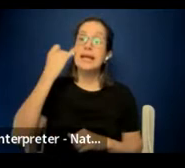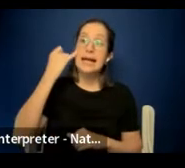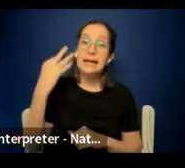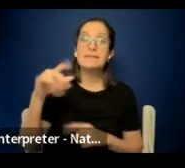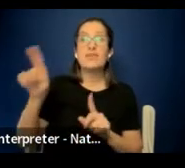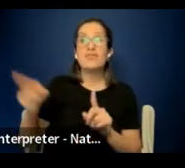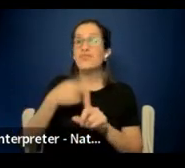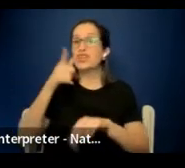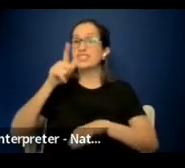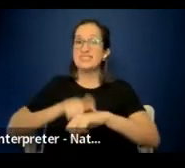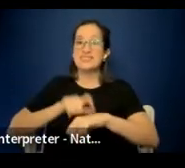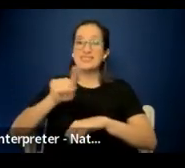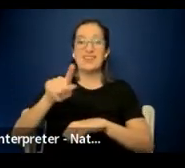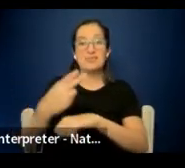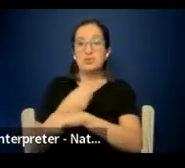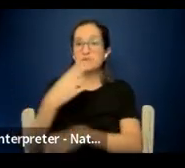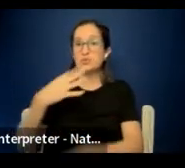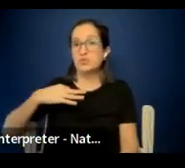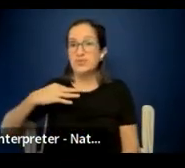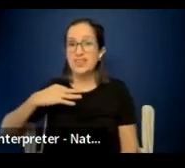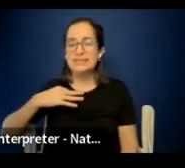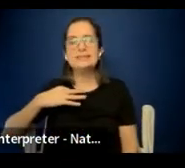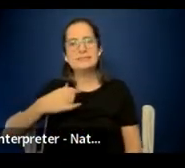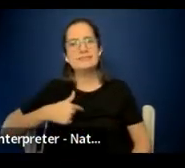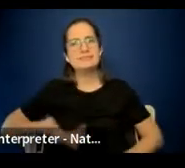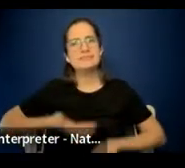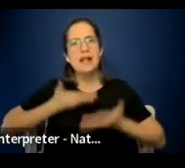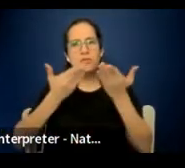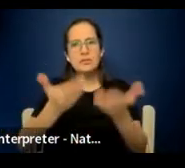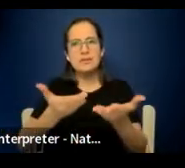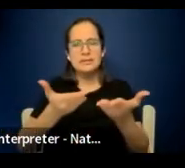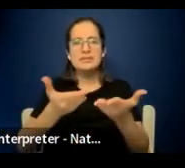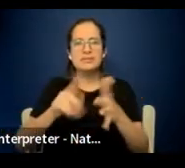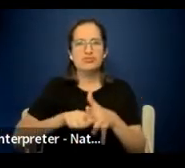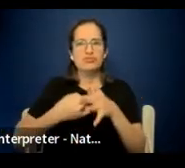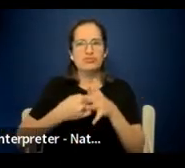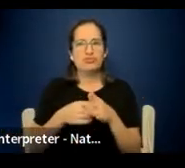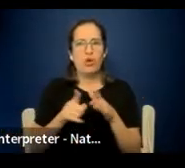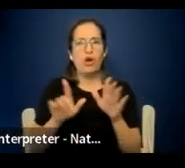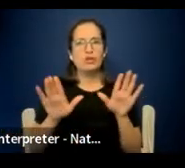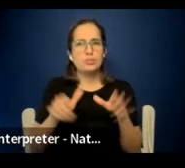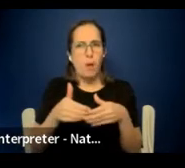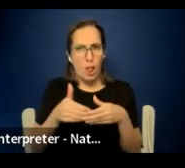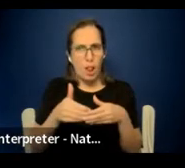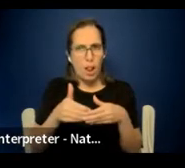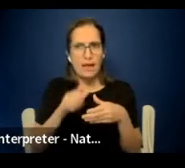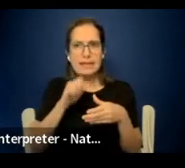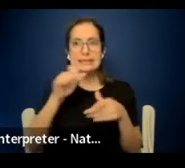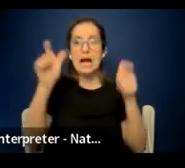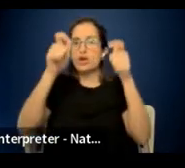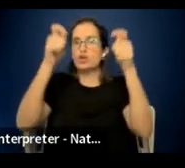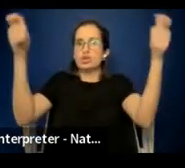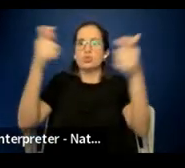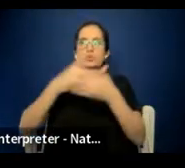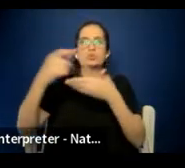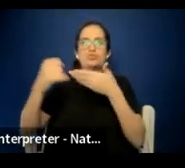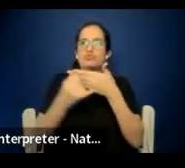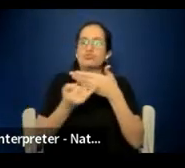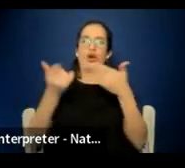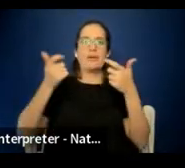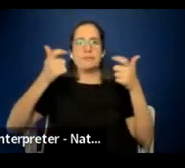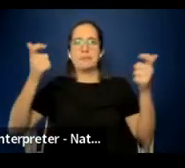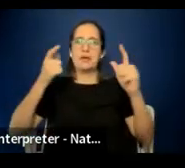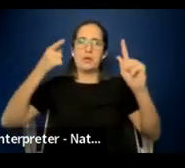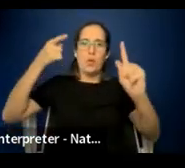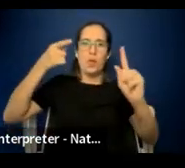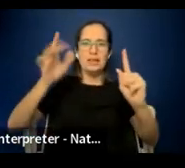not take on sort of, you know, huge projects that are kind of make or break for the organization or, you know, a huge endeavor. It's something